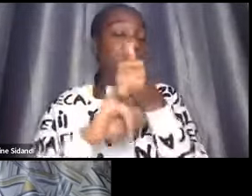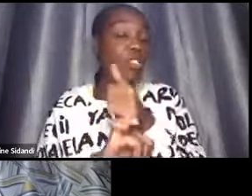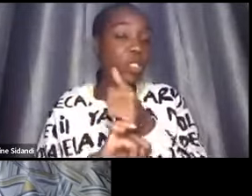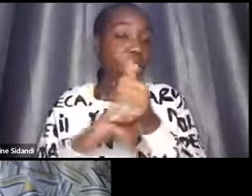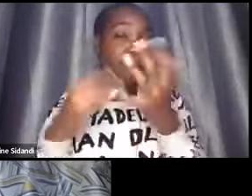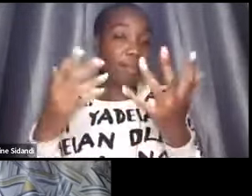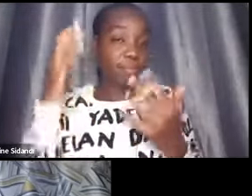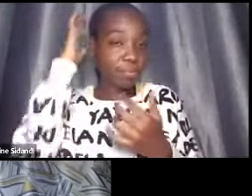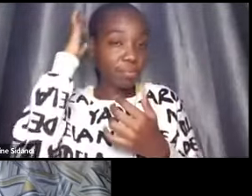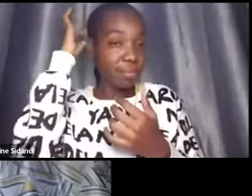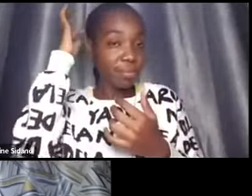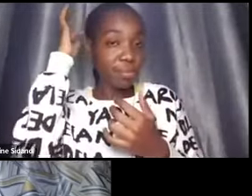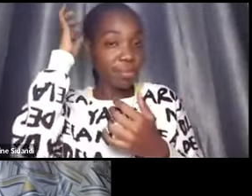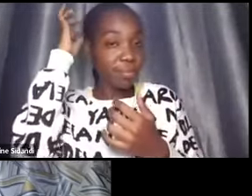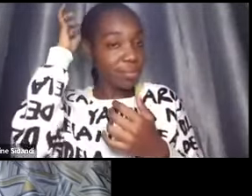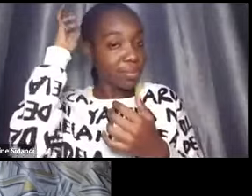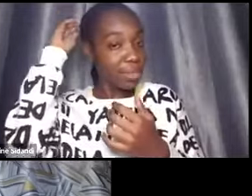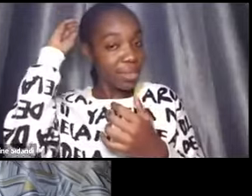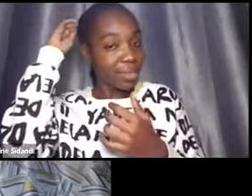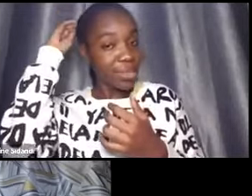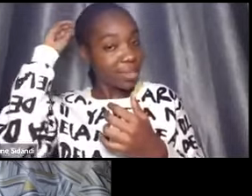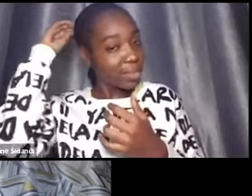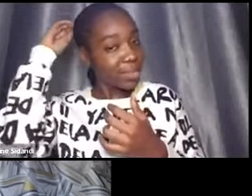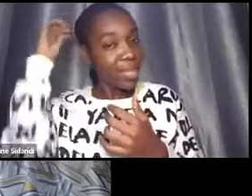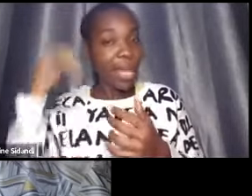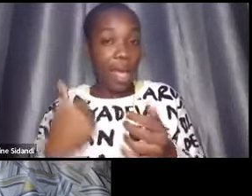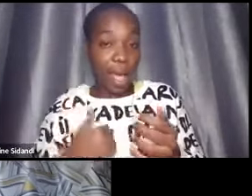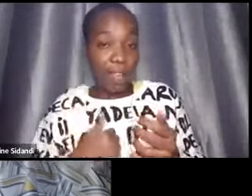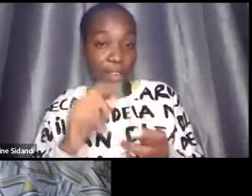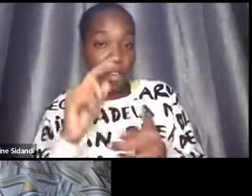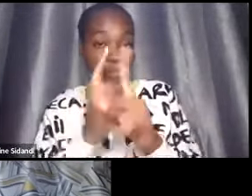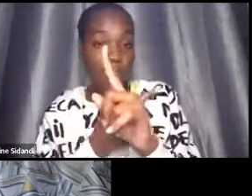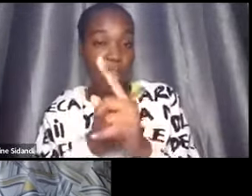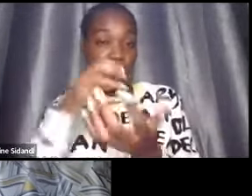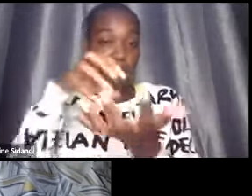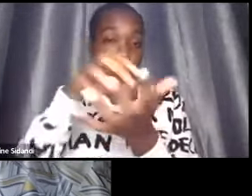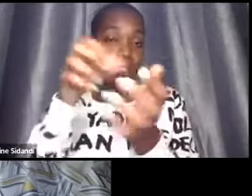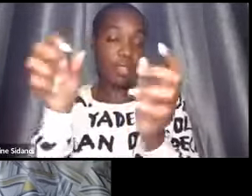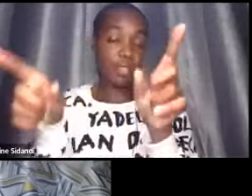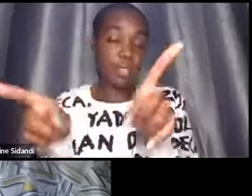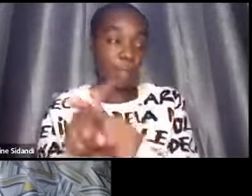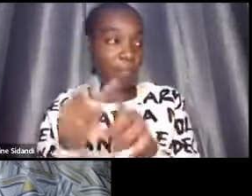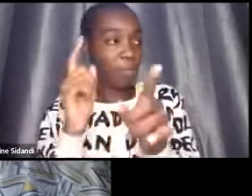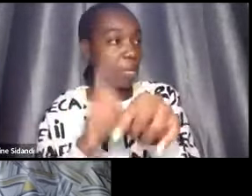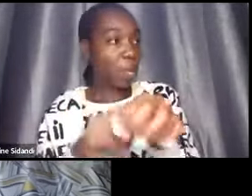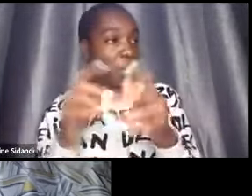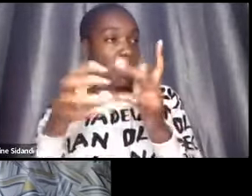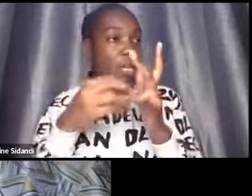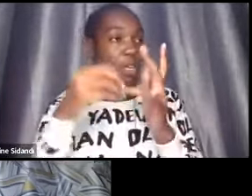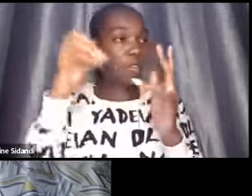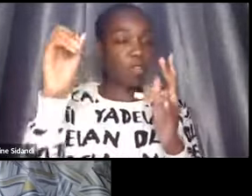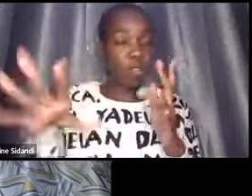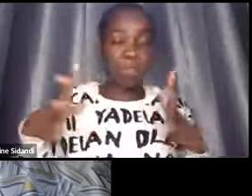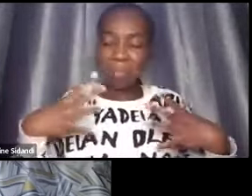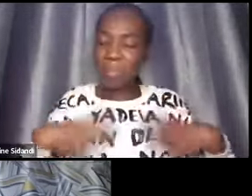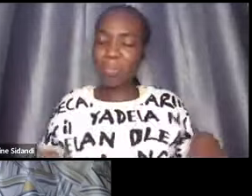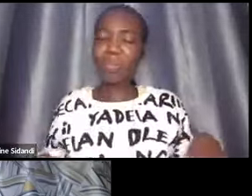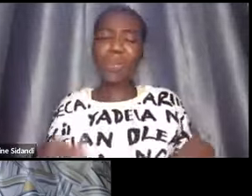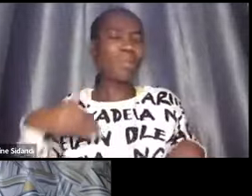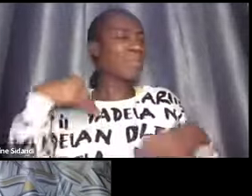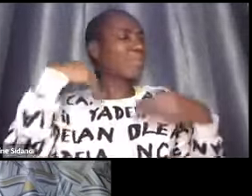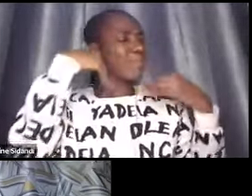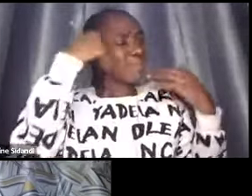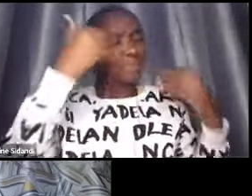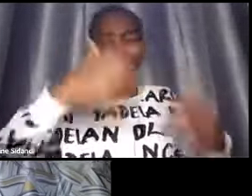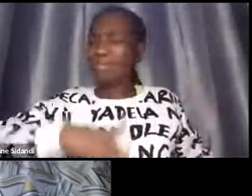There are different stages like anger. You find a person immediately after divorce or separation, they are so angry, they have a lot of rage. You